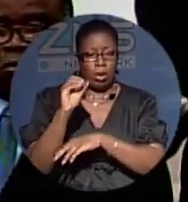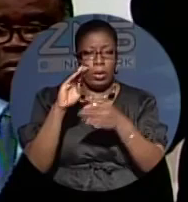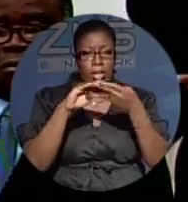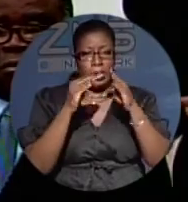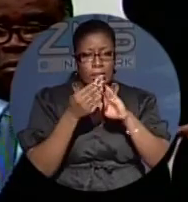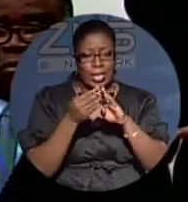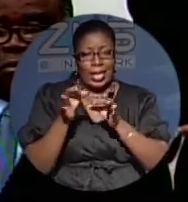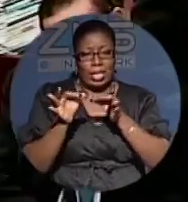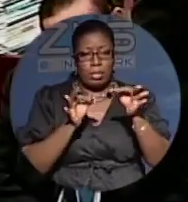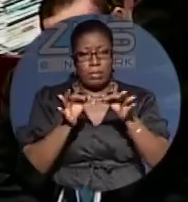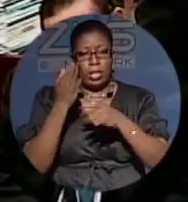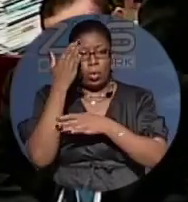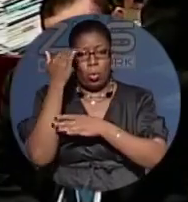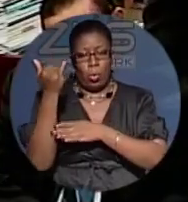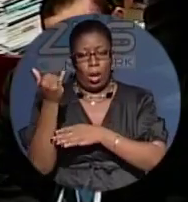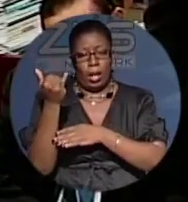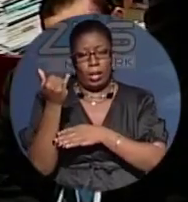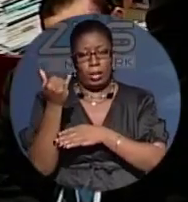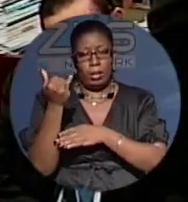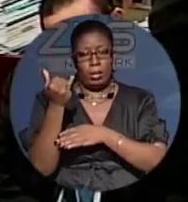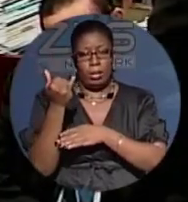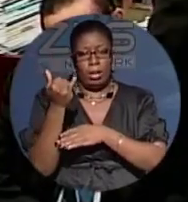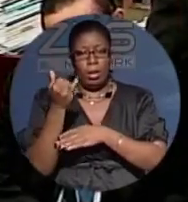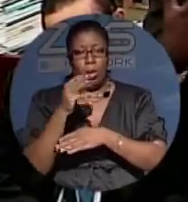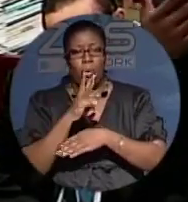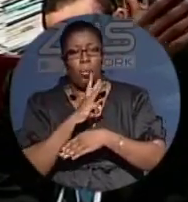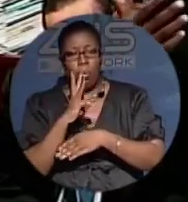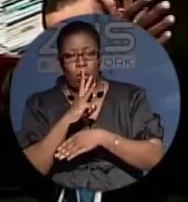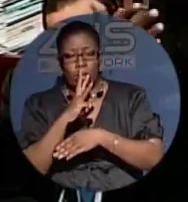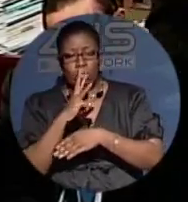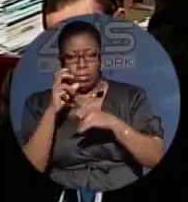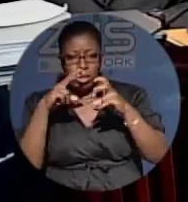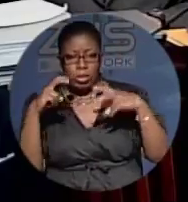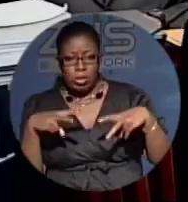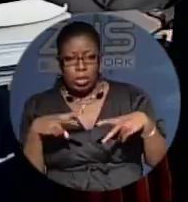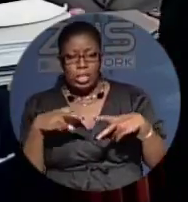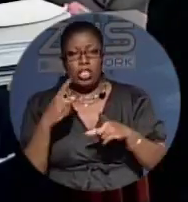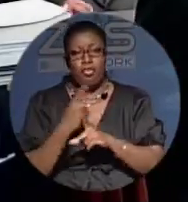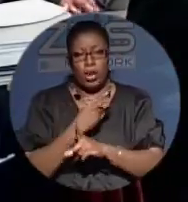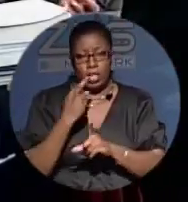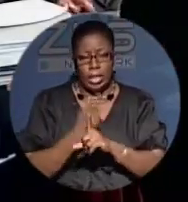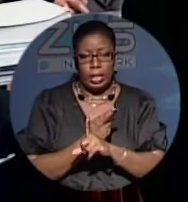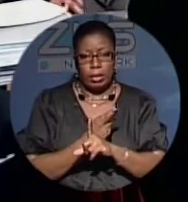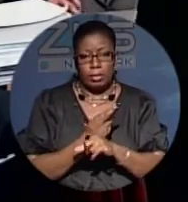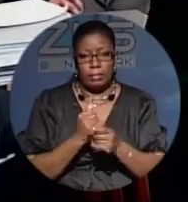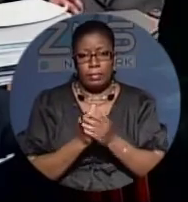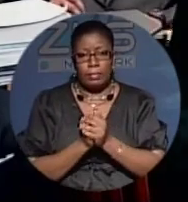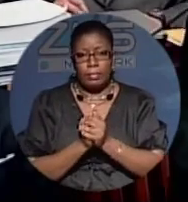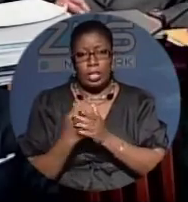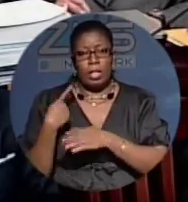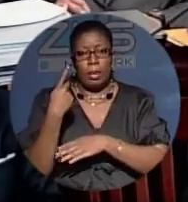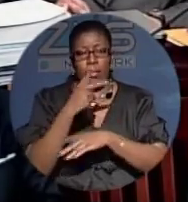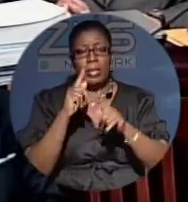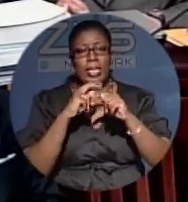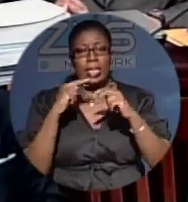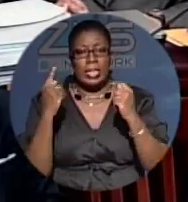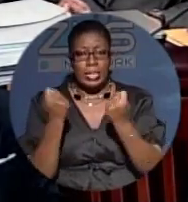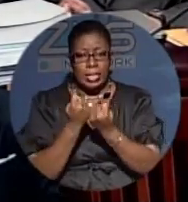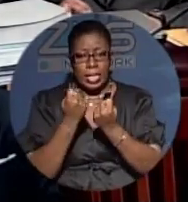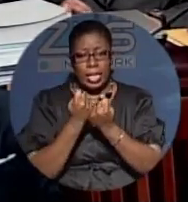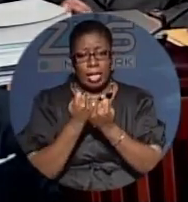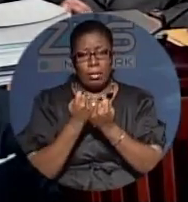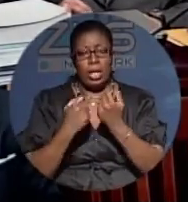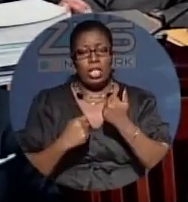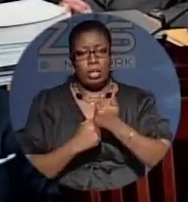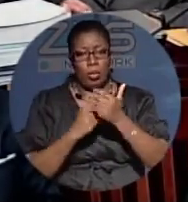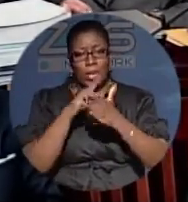Lang, explained why water salvaging or recovery needs to be regulated. The opposition's parliamentary team supports this new bill. Opposition